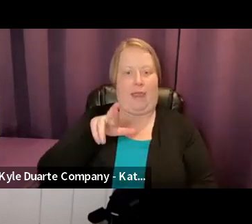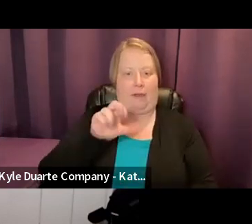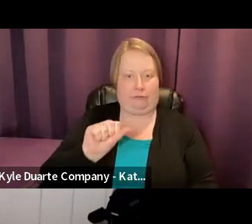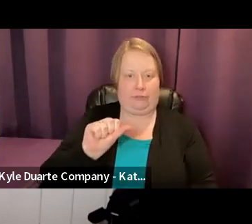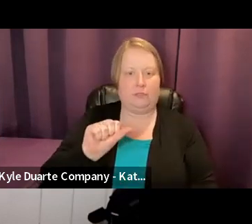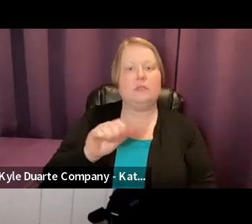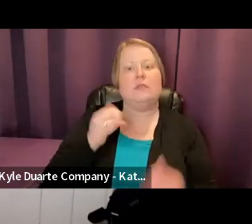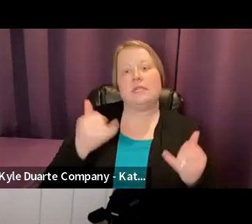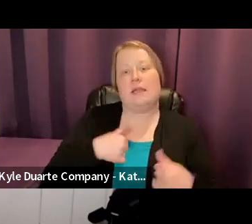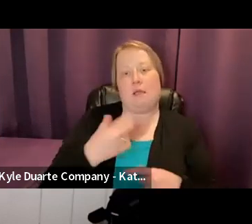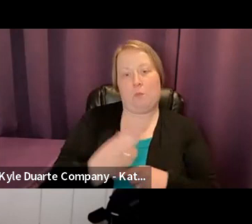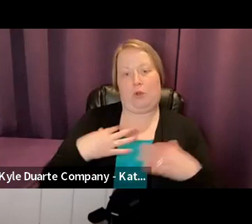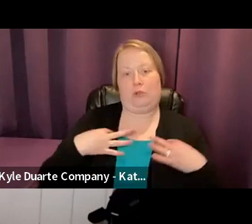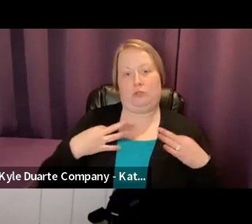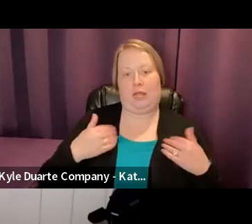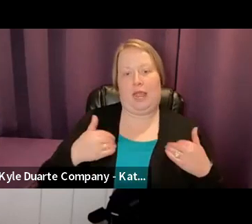B-A-Z-A-N-T.